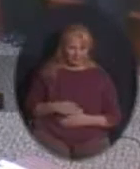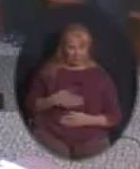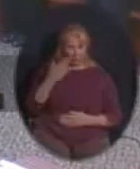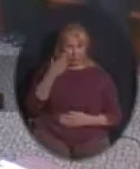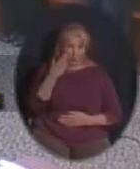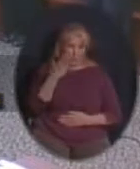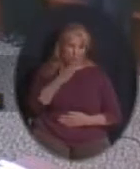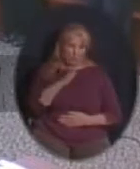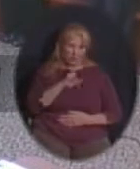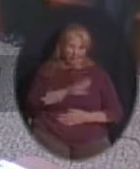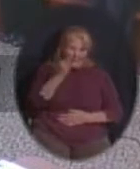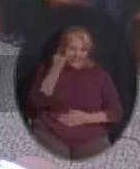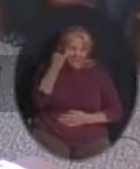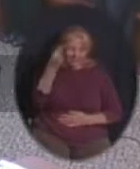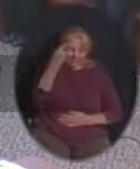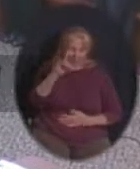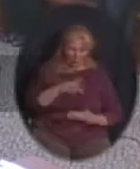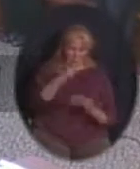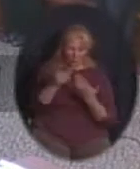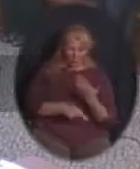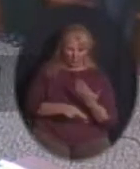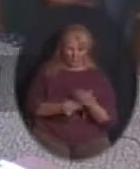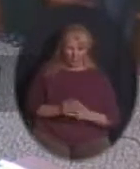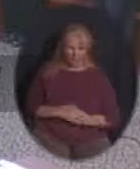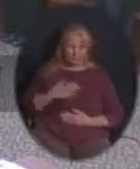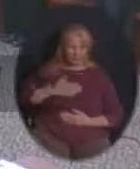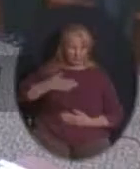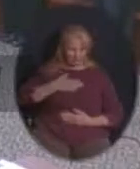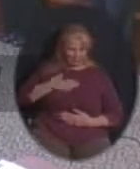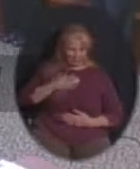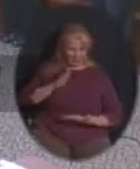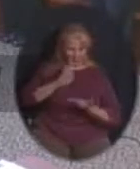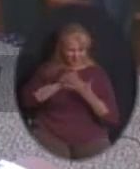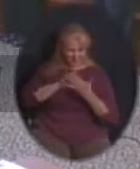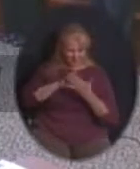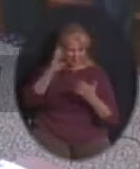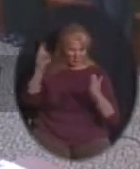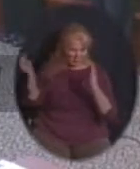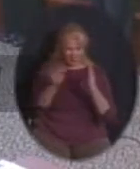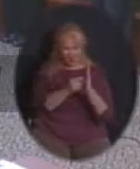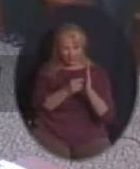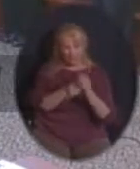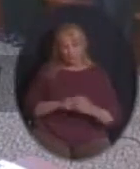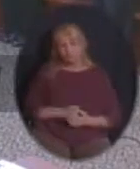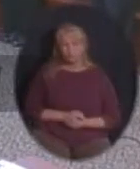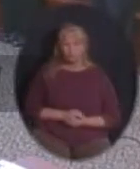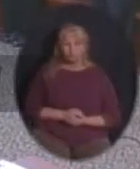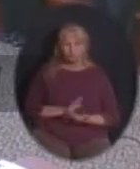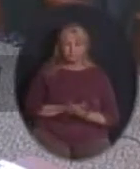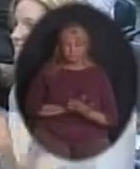idea, and we'd like you to join us in recognizing him this evening. I Read with Mayor Mike.